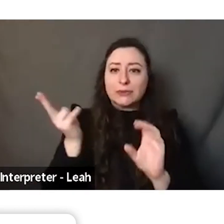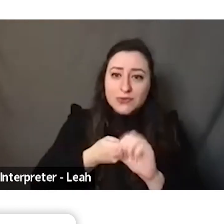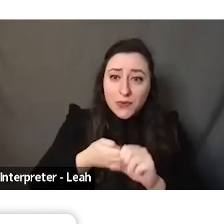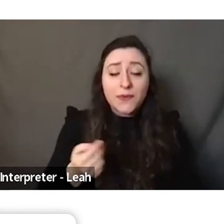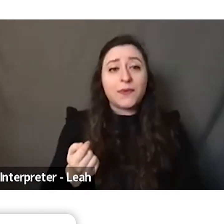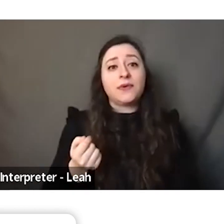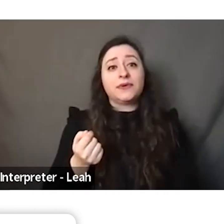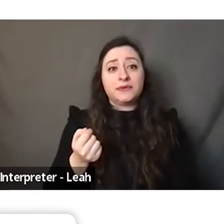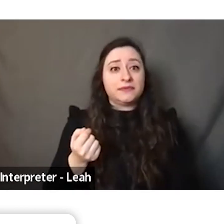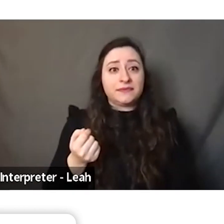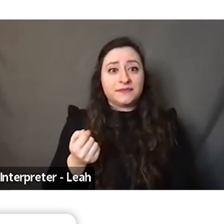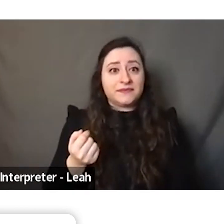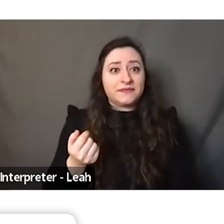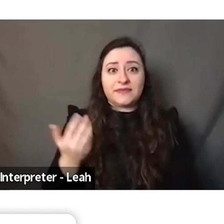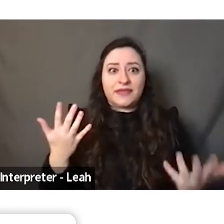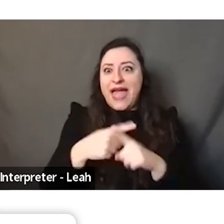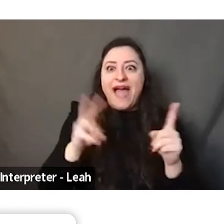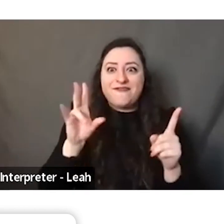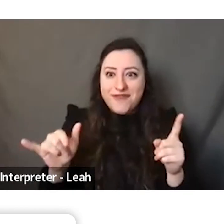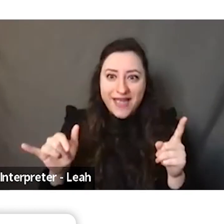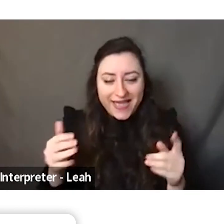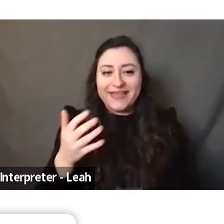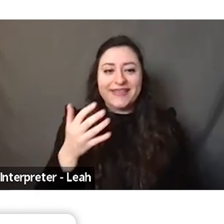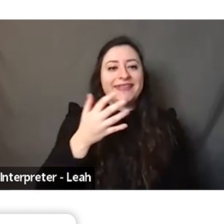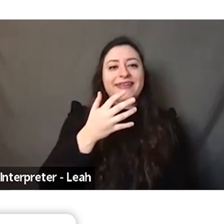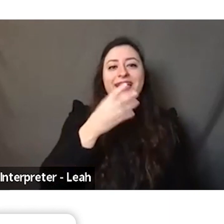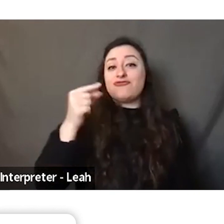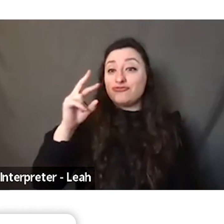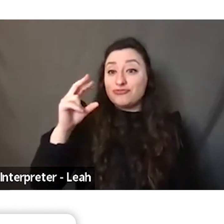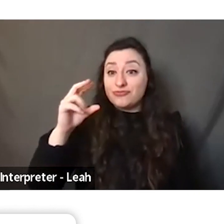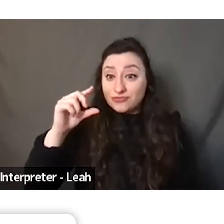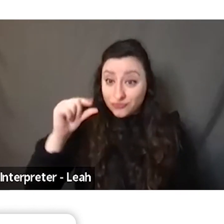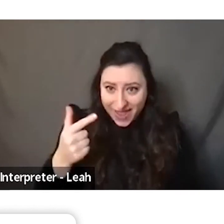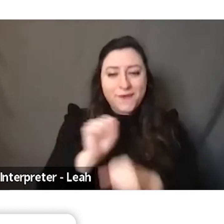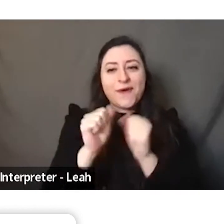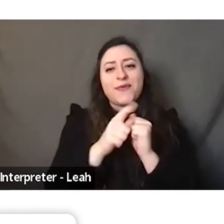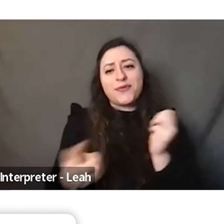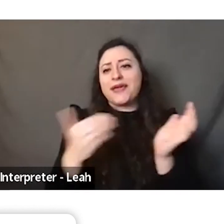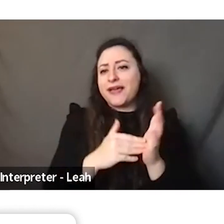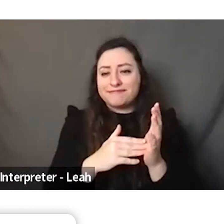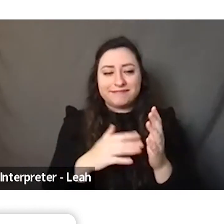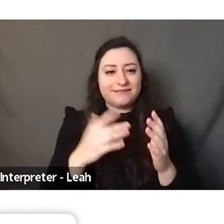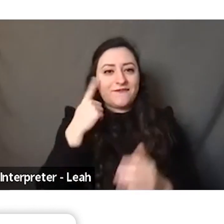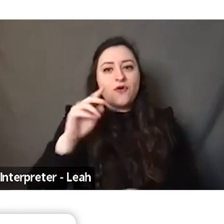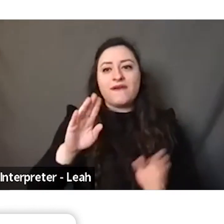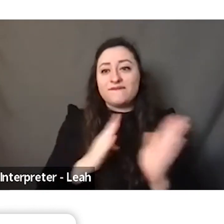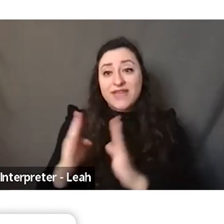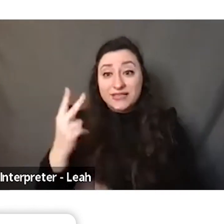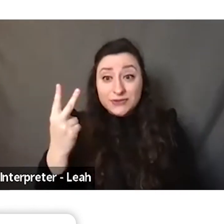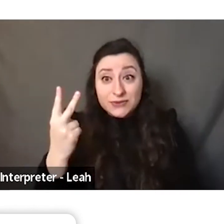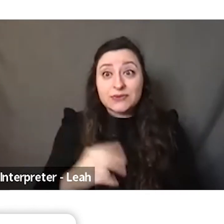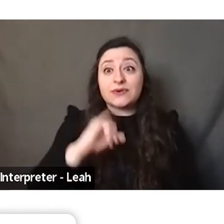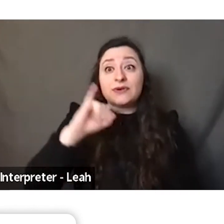us with halfway through. And Greg, it's so good to be working with you again on this for phase 2. And